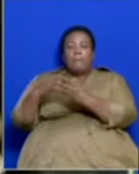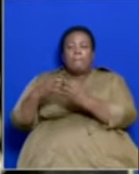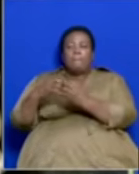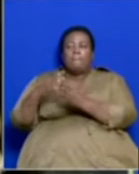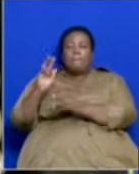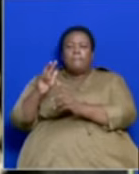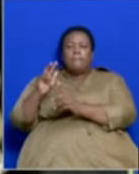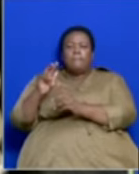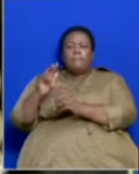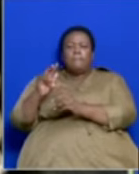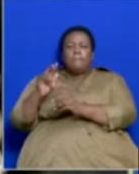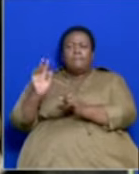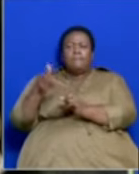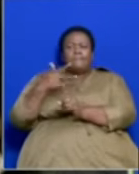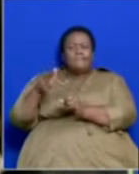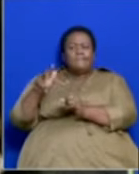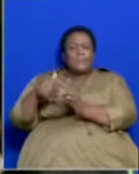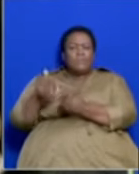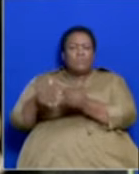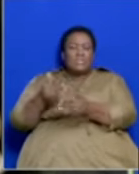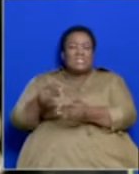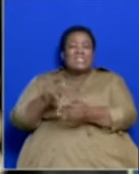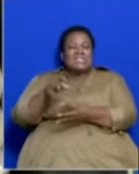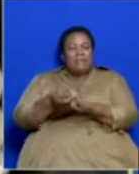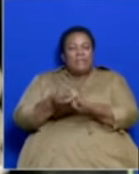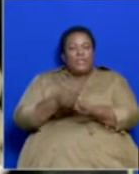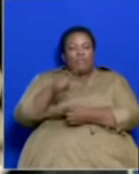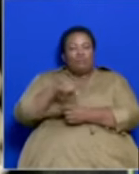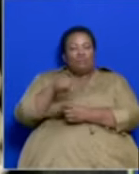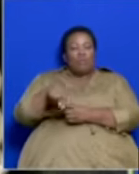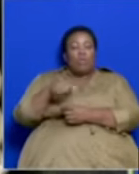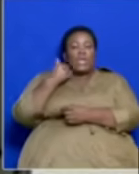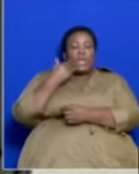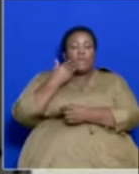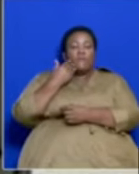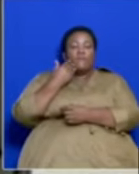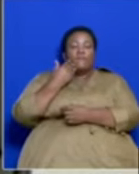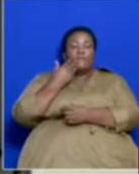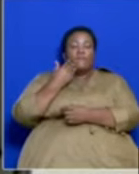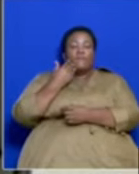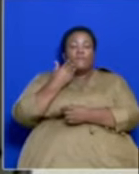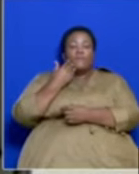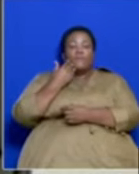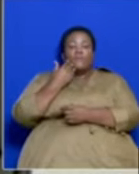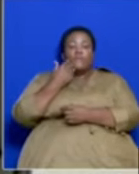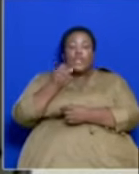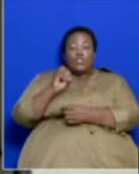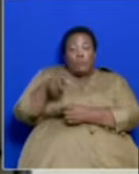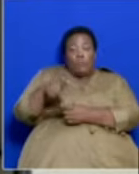Something is seriously wrong if that is what your standard operating procedure says or requires of you.